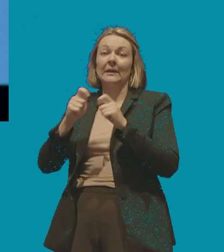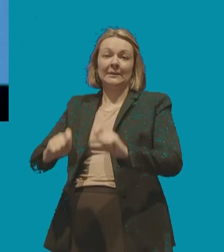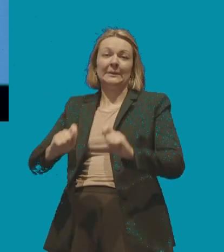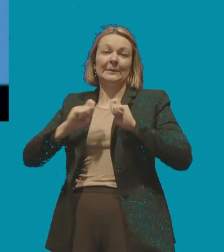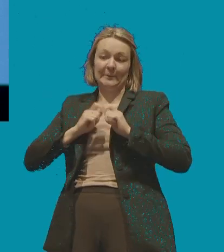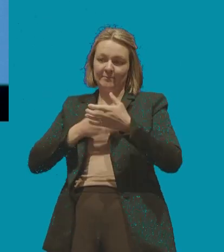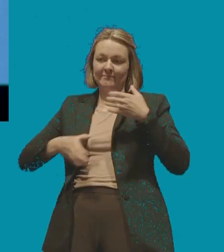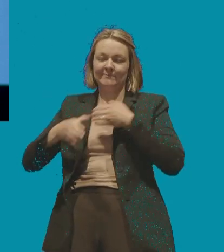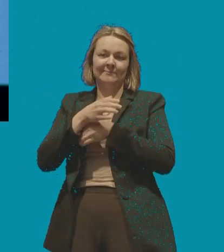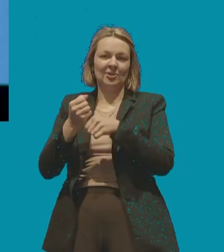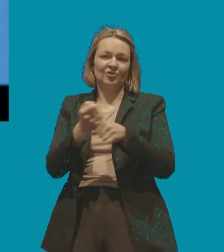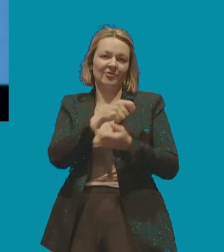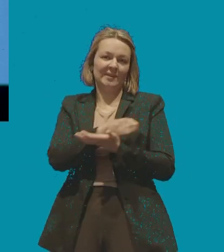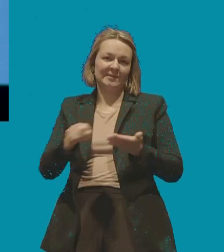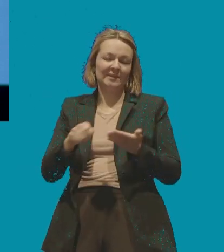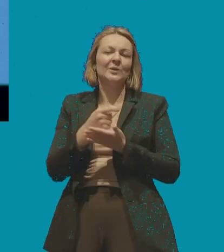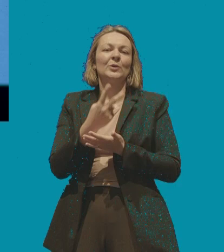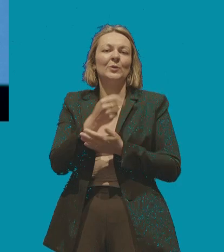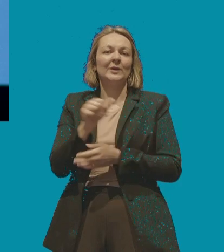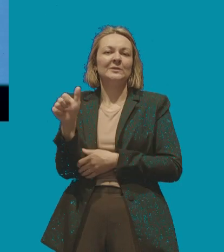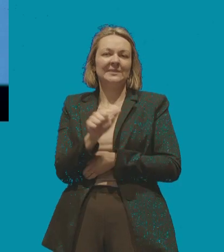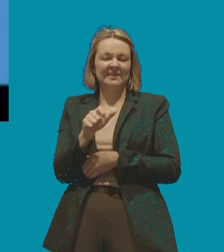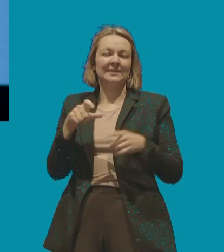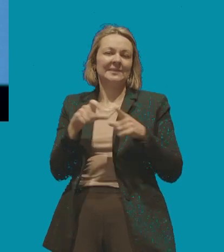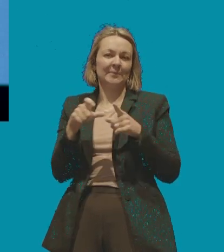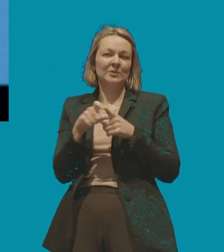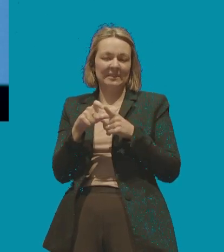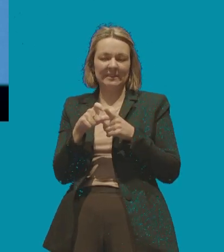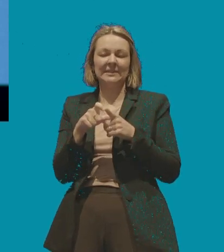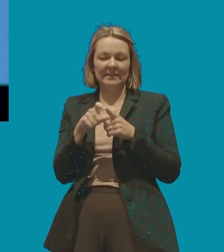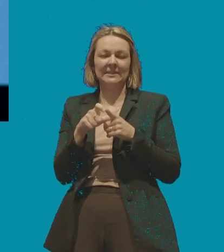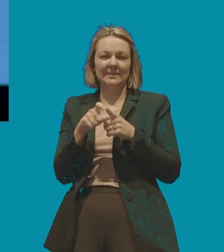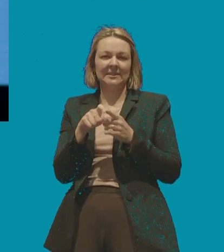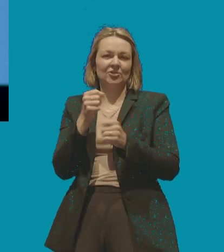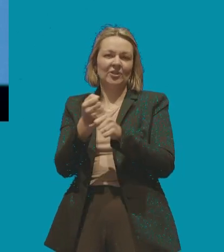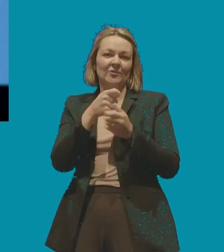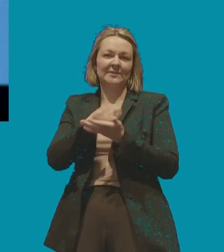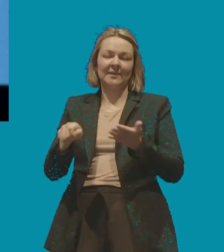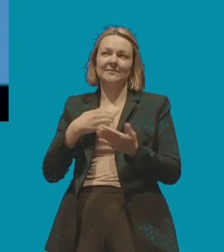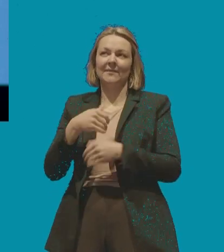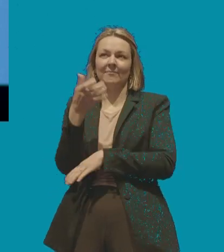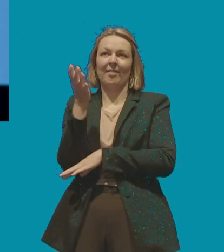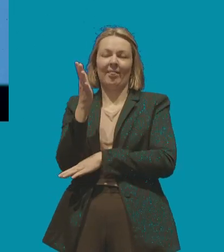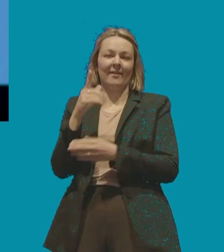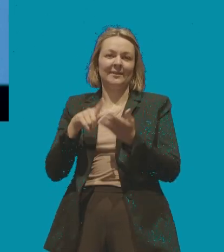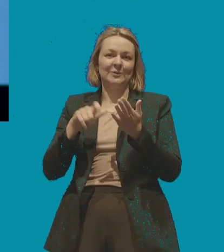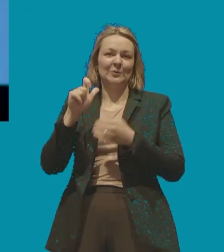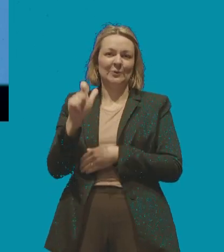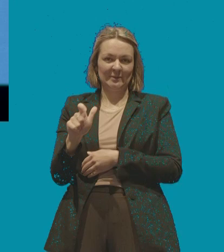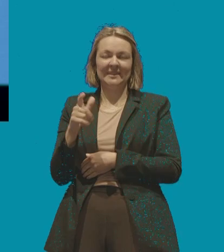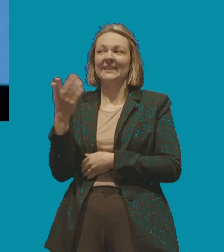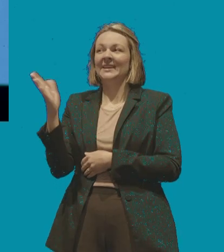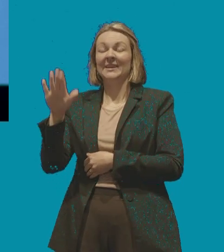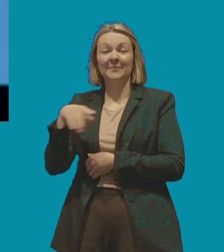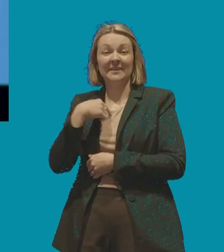Assistant General Secretary, and in 2016, Deputy General Secretary. At TUC, it's longer than speech. At TUC, Paul led the campaign